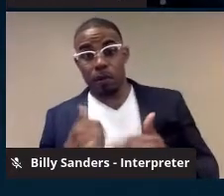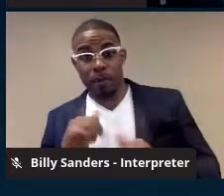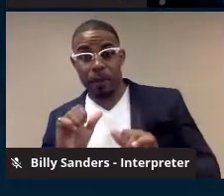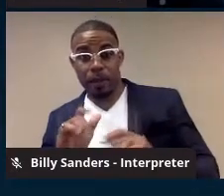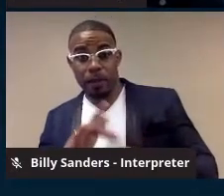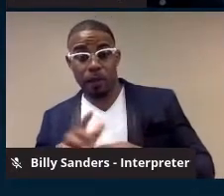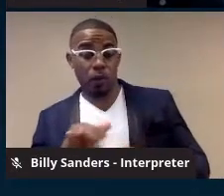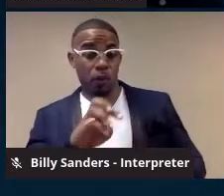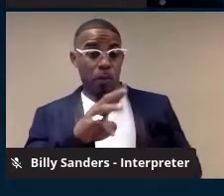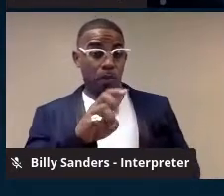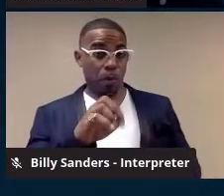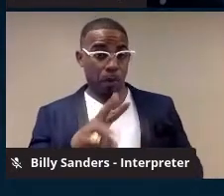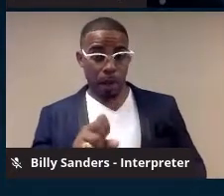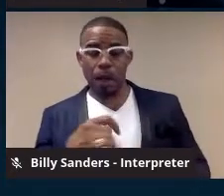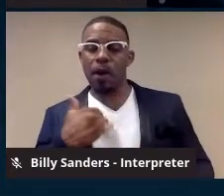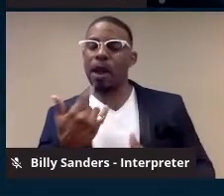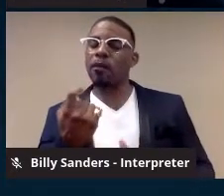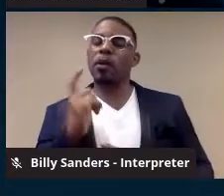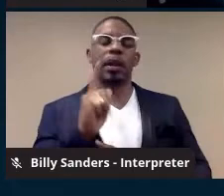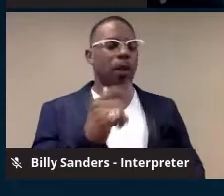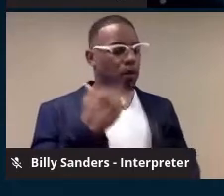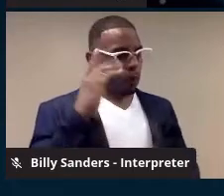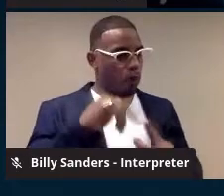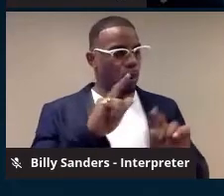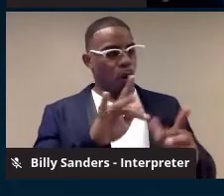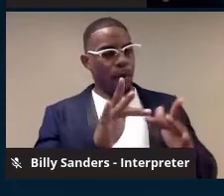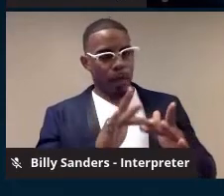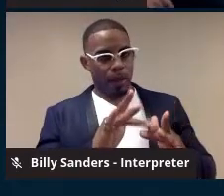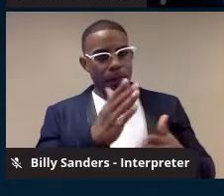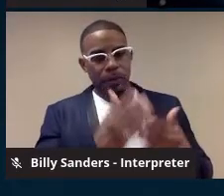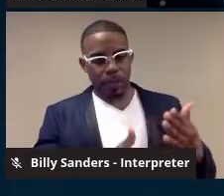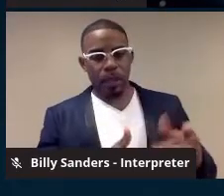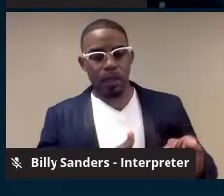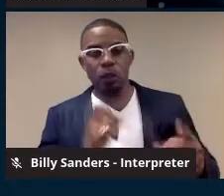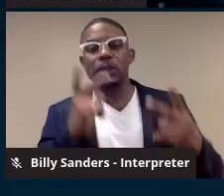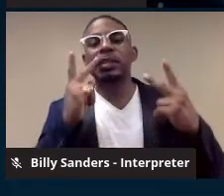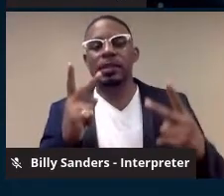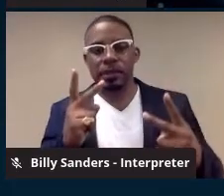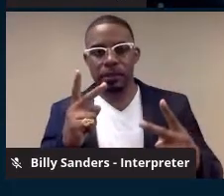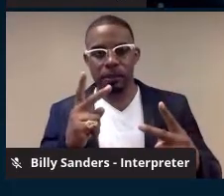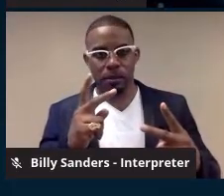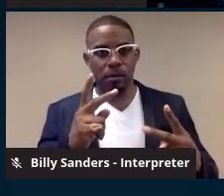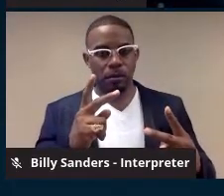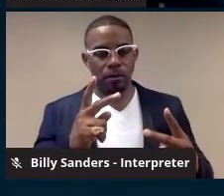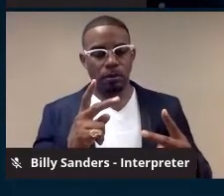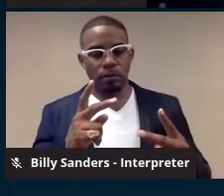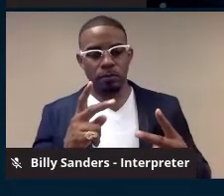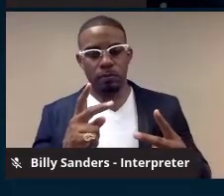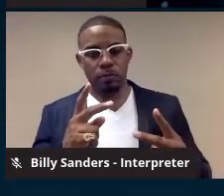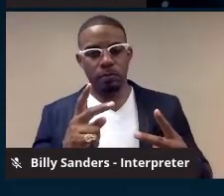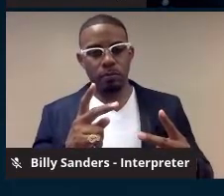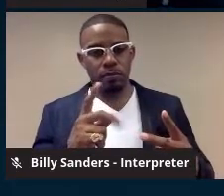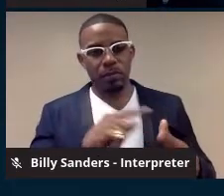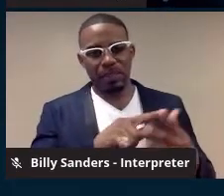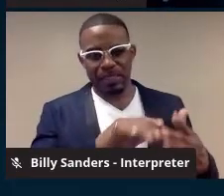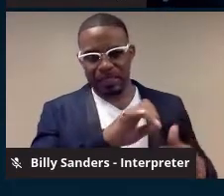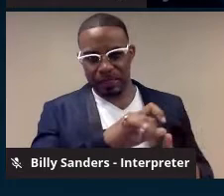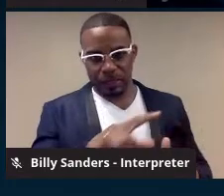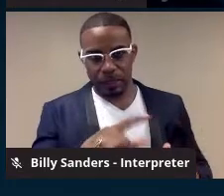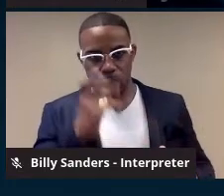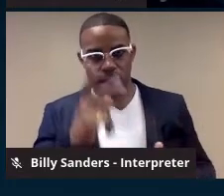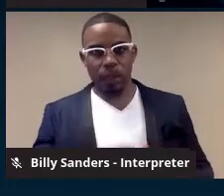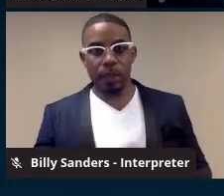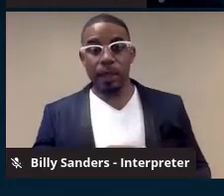browser. So we'll have a look later, but when you go to the Networks tab in Chrome, you'll see that it downloads those DLLs. And